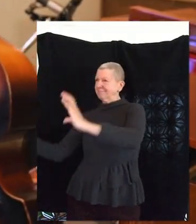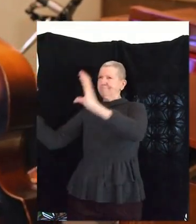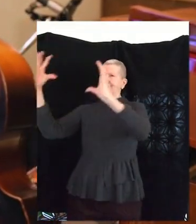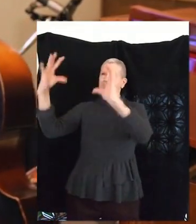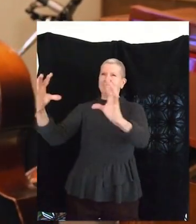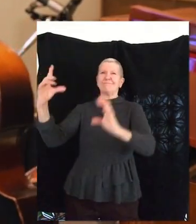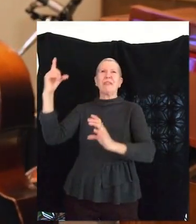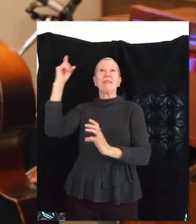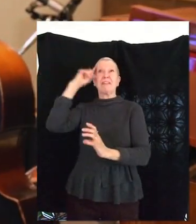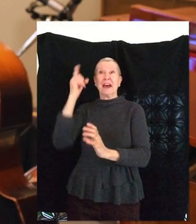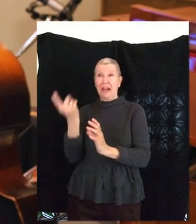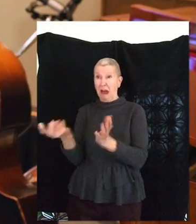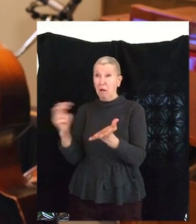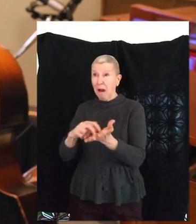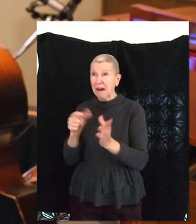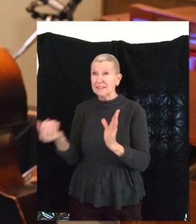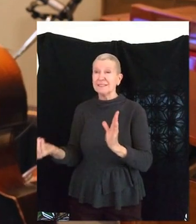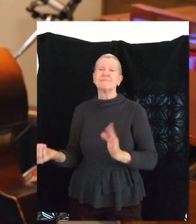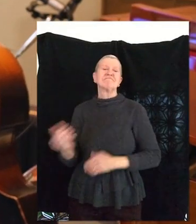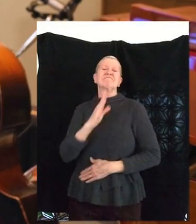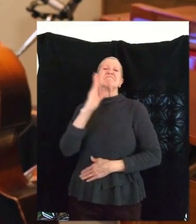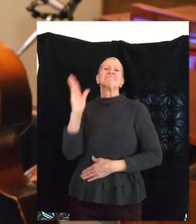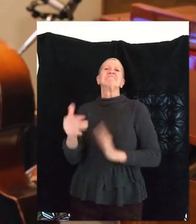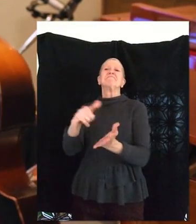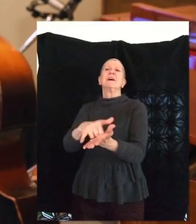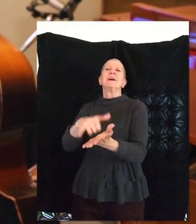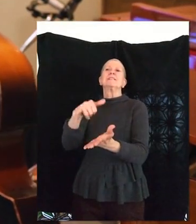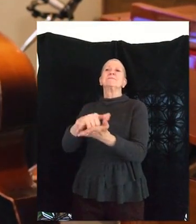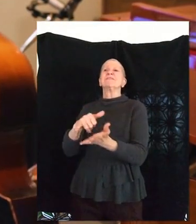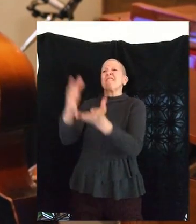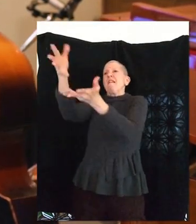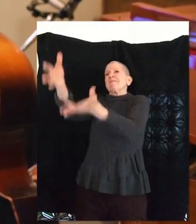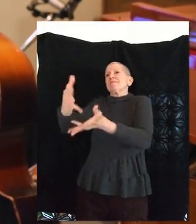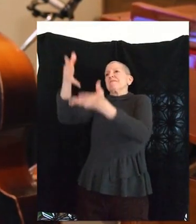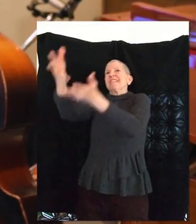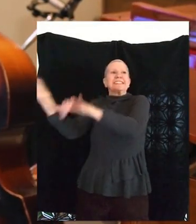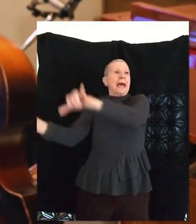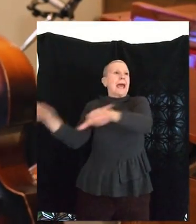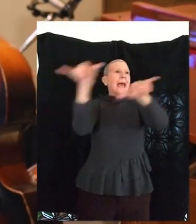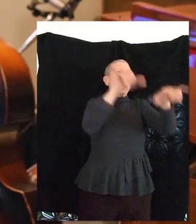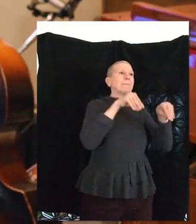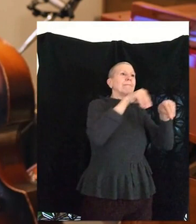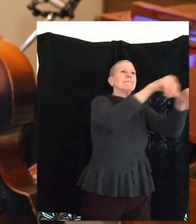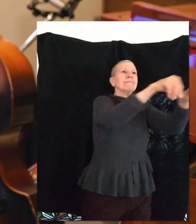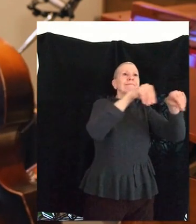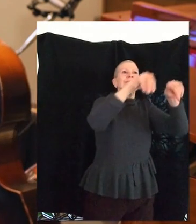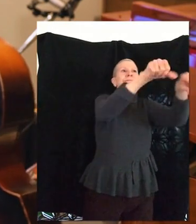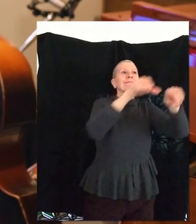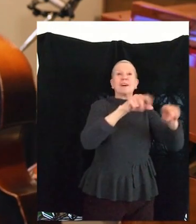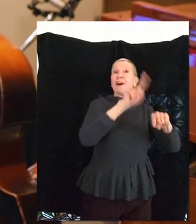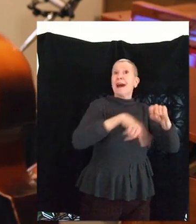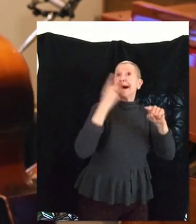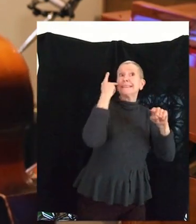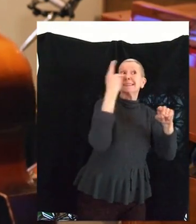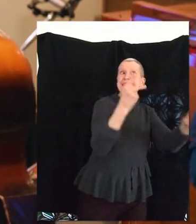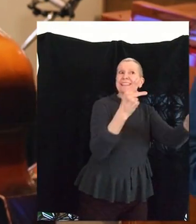never wake again. Laid in the earth, like grain that sleeps unseen, love